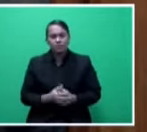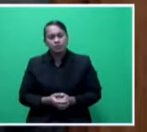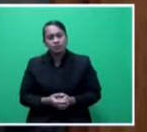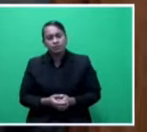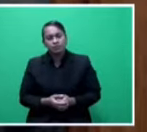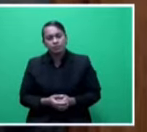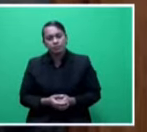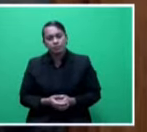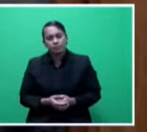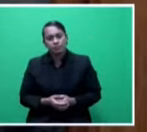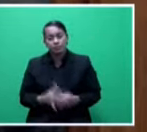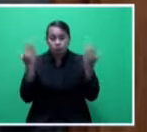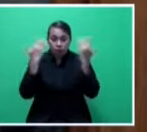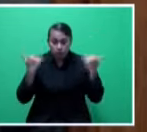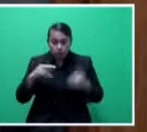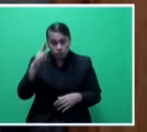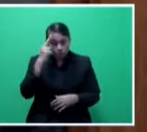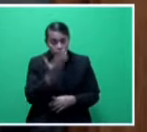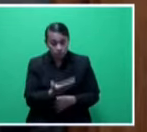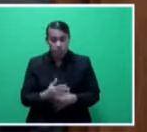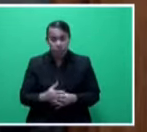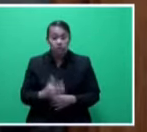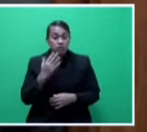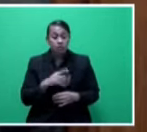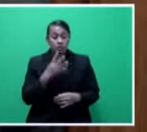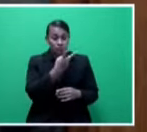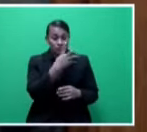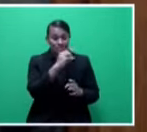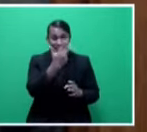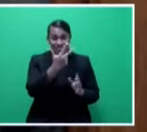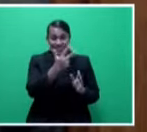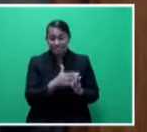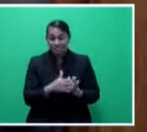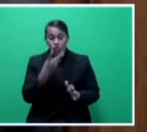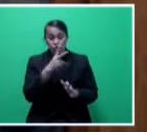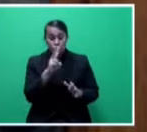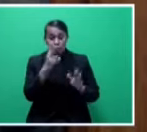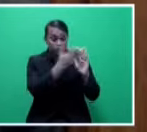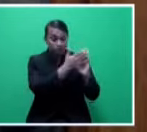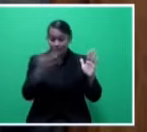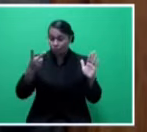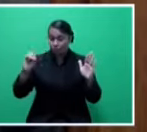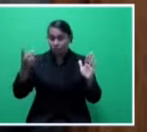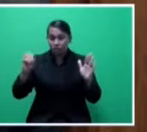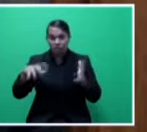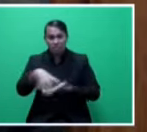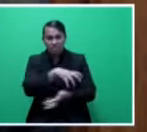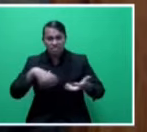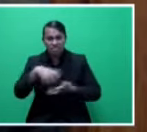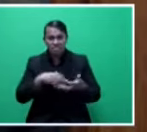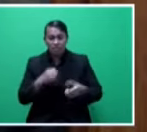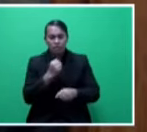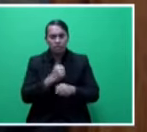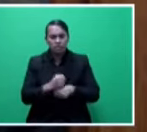Speaker, sir, as you are aware, the 2019-2020 tropical cyclone season for our region ended on 30th of April. But nowadays